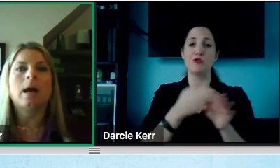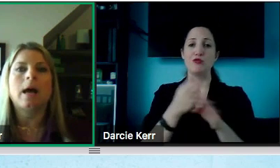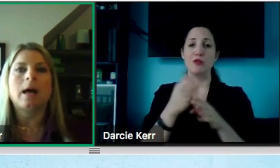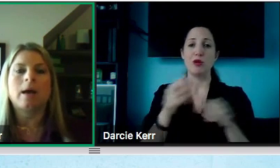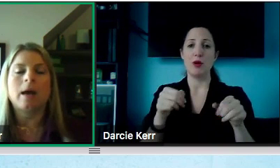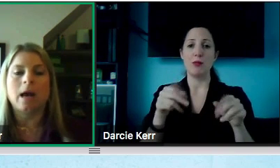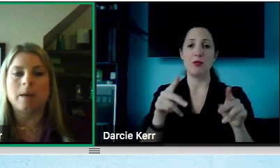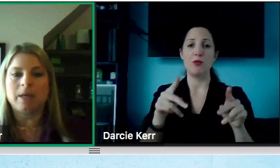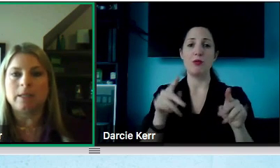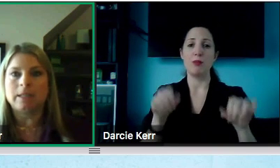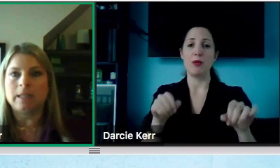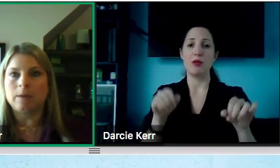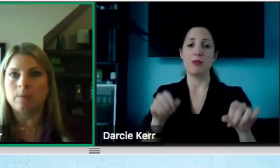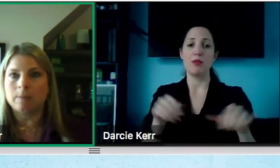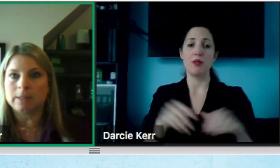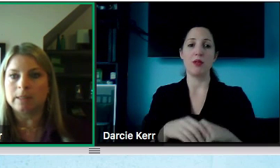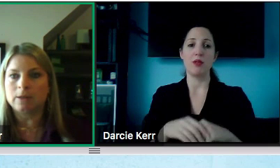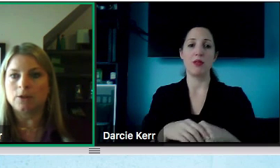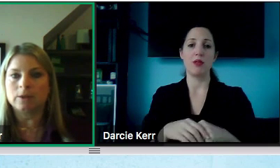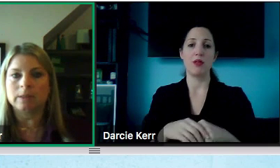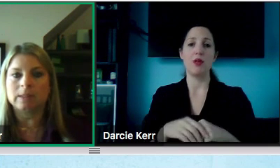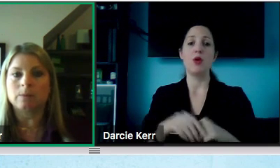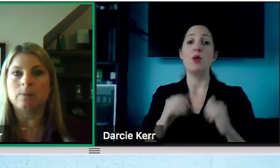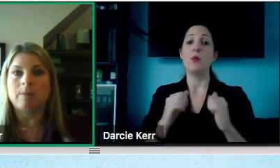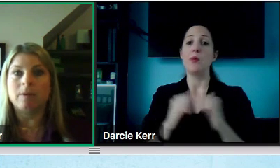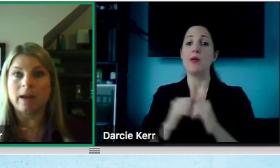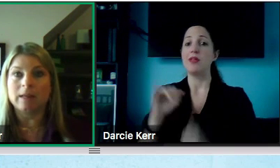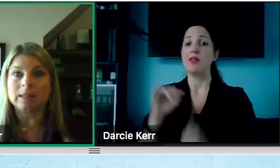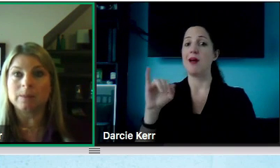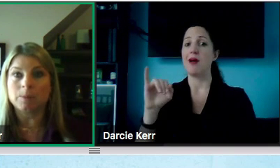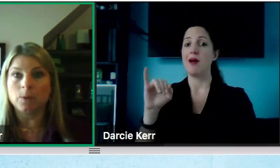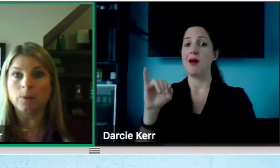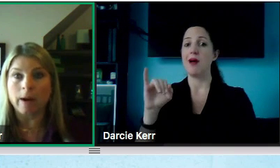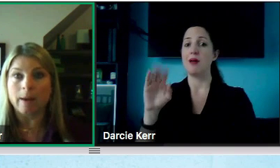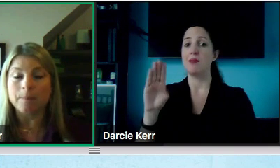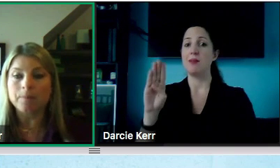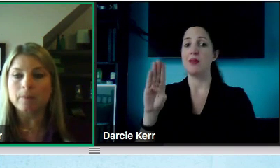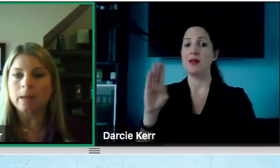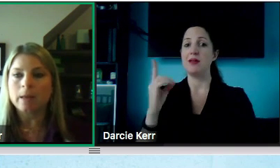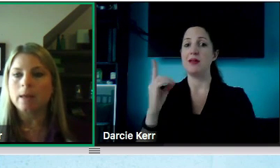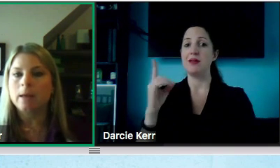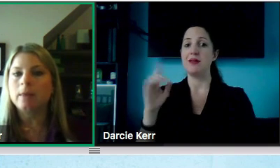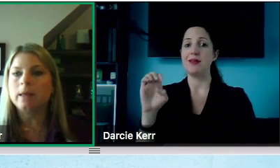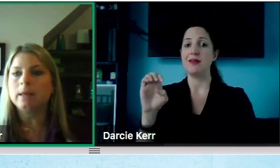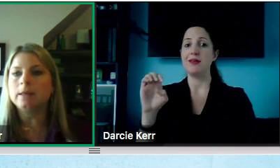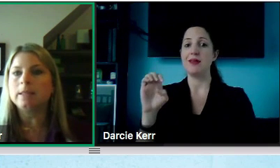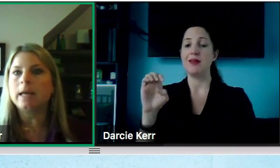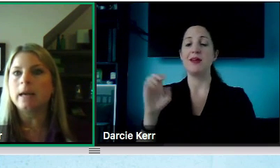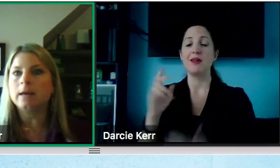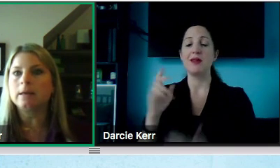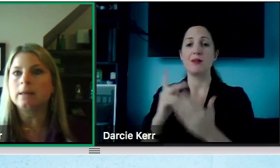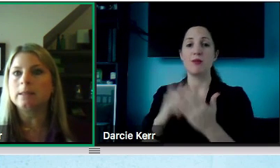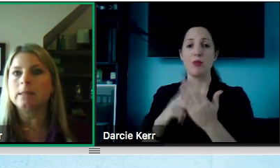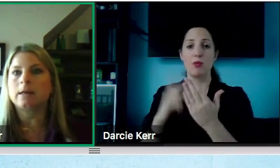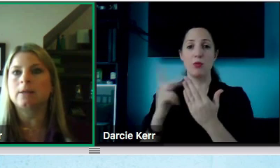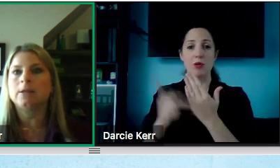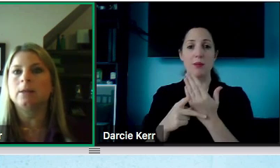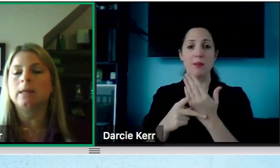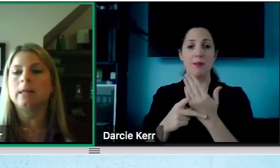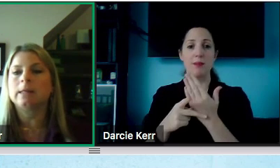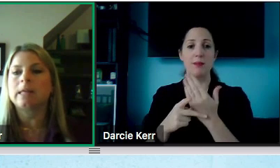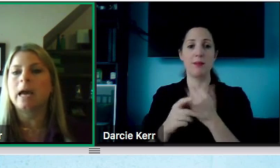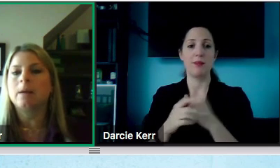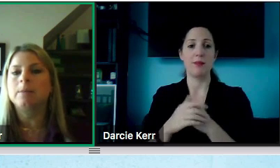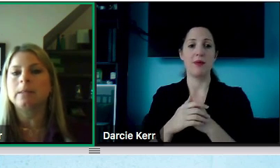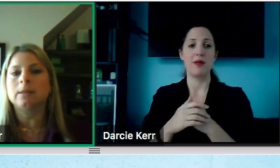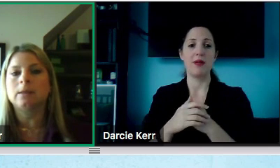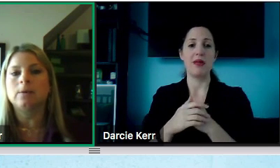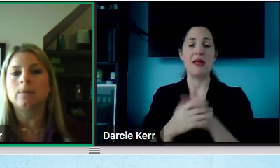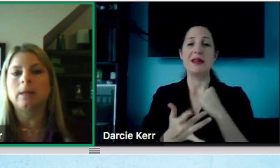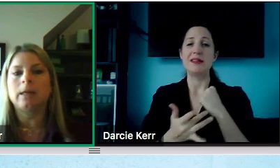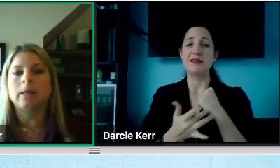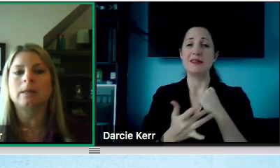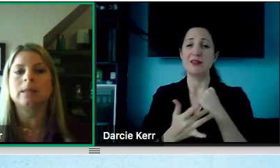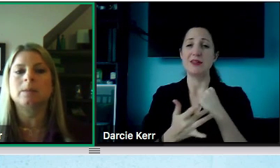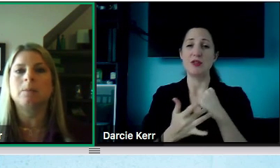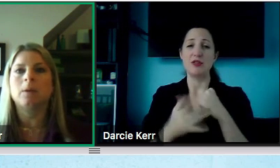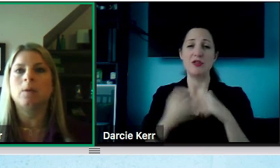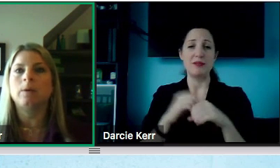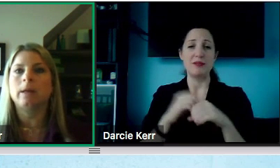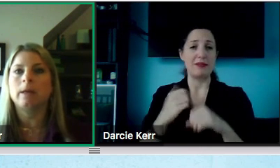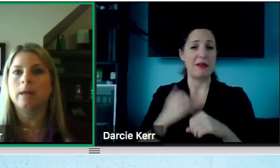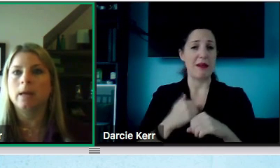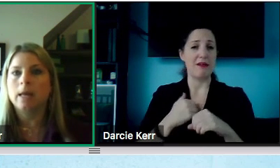the IBDE Web Essentials Web Advanced program. The tech sector is